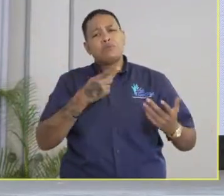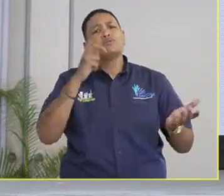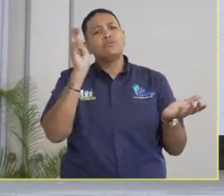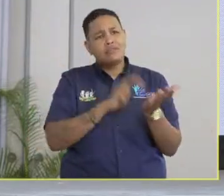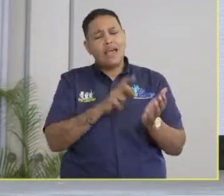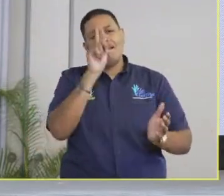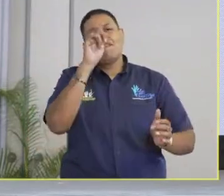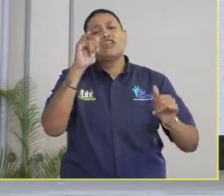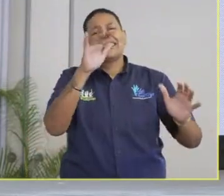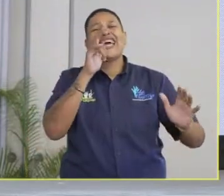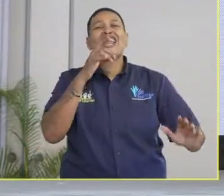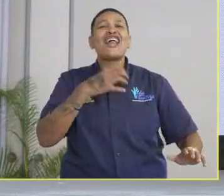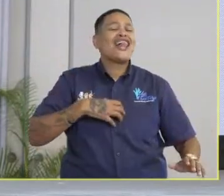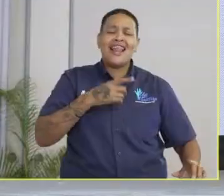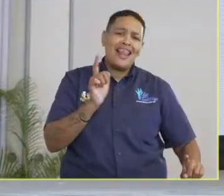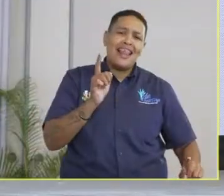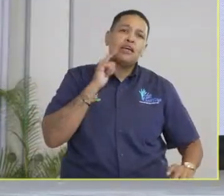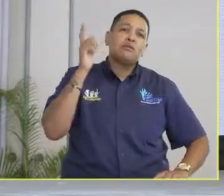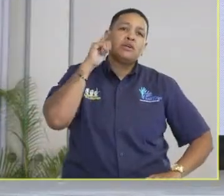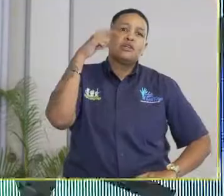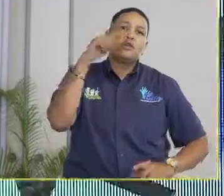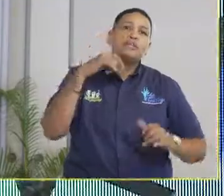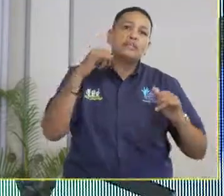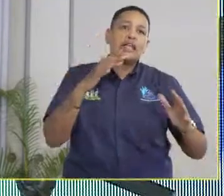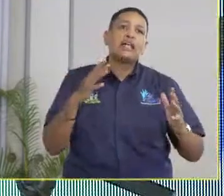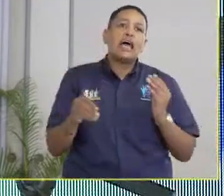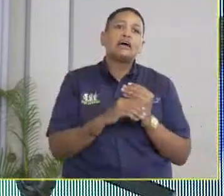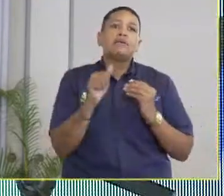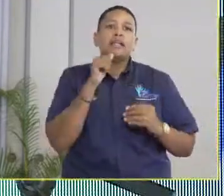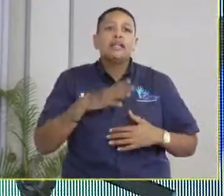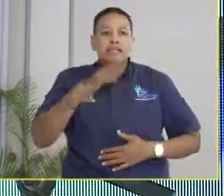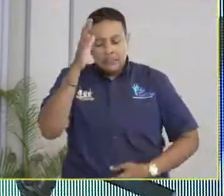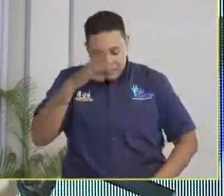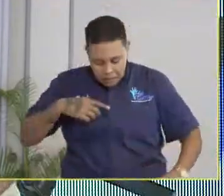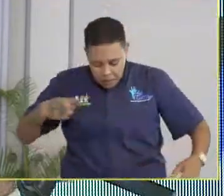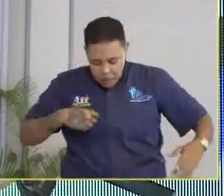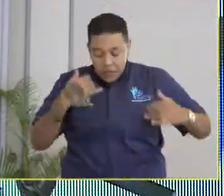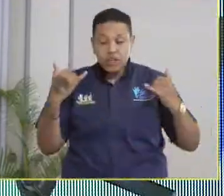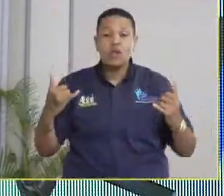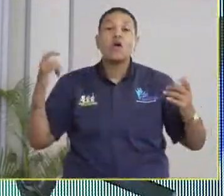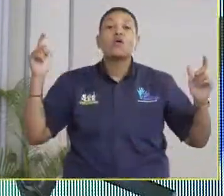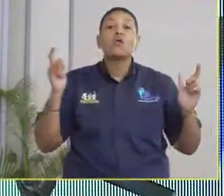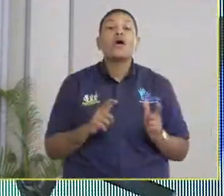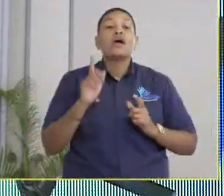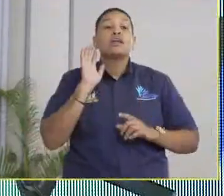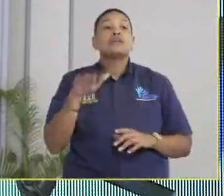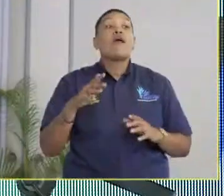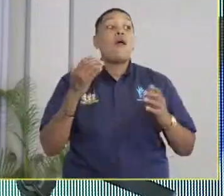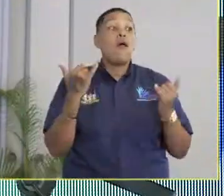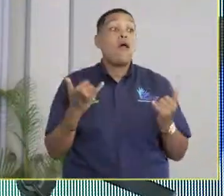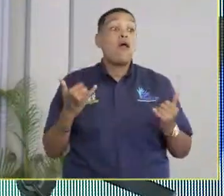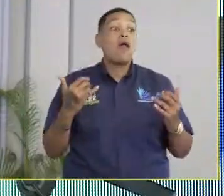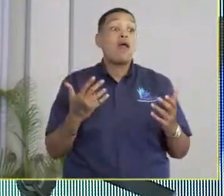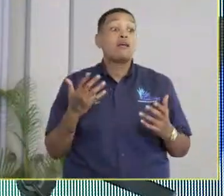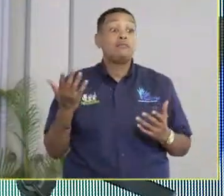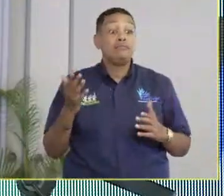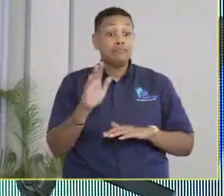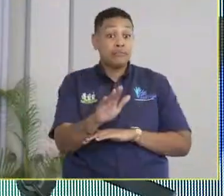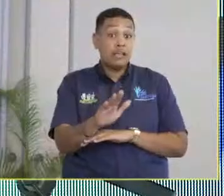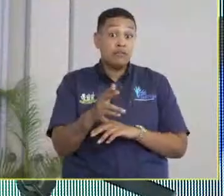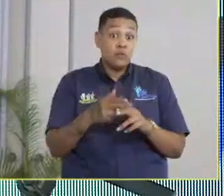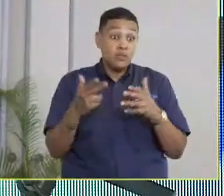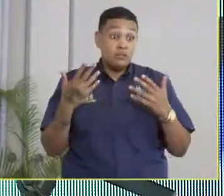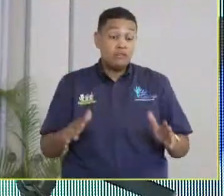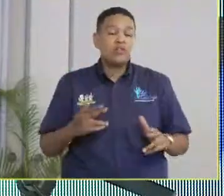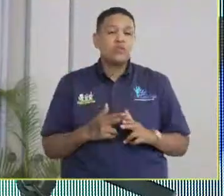here today because of those standards. So, ladies and gentlemen, we are winding down. We crossed over into the afternoon, but we